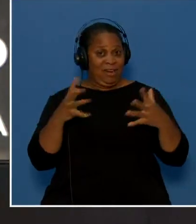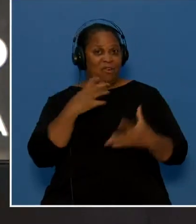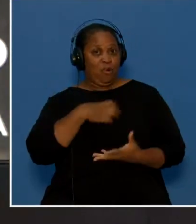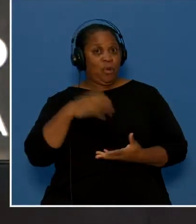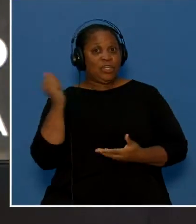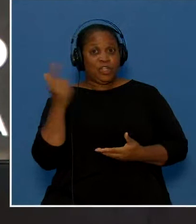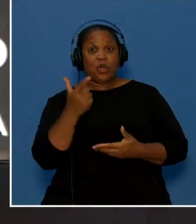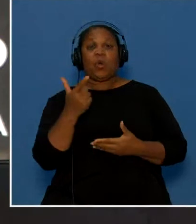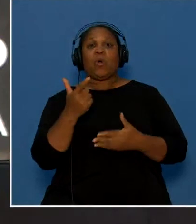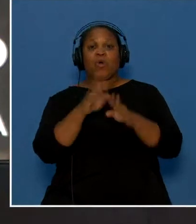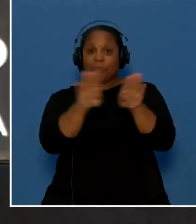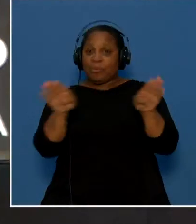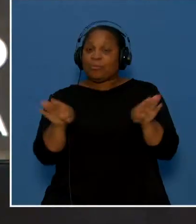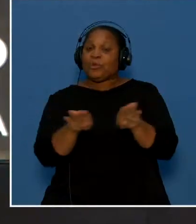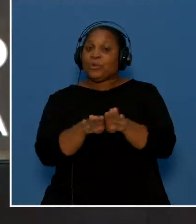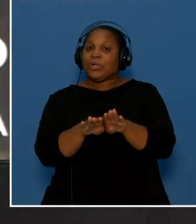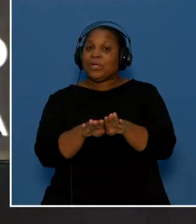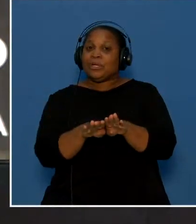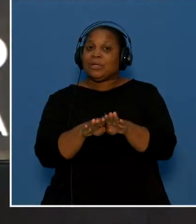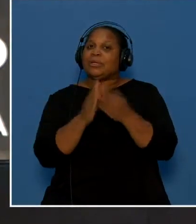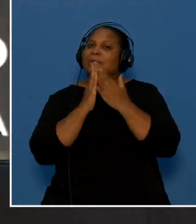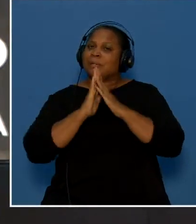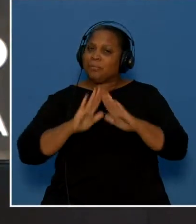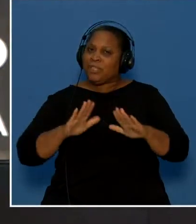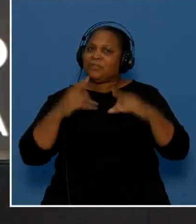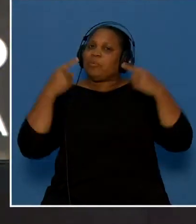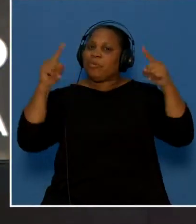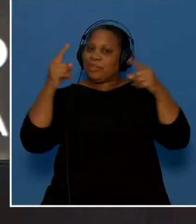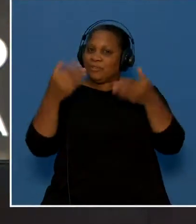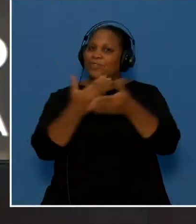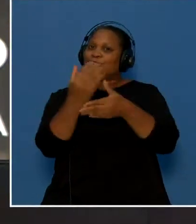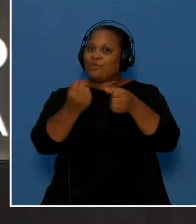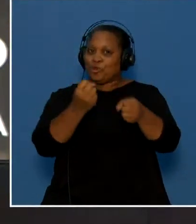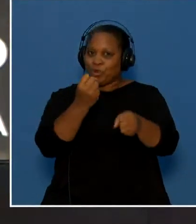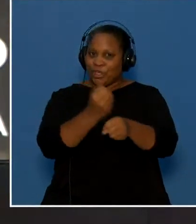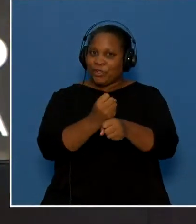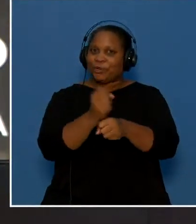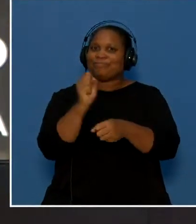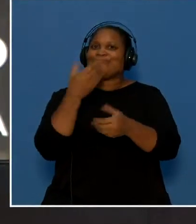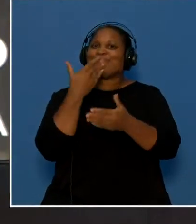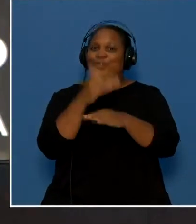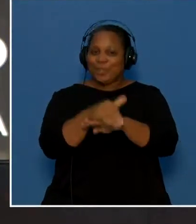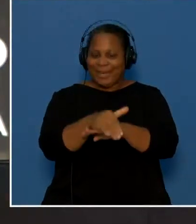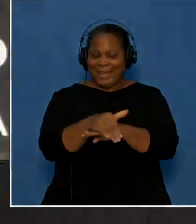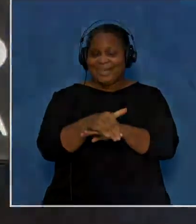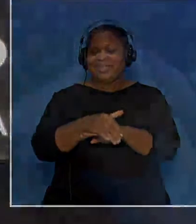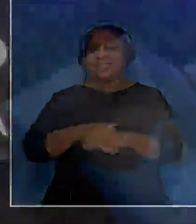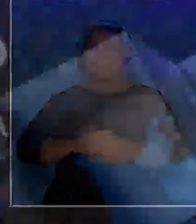everyone in Bermuda, again, a peaceful and prosperous New Year, and of course, good night.